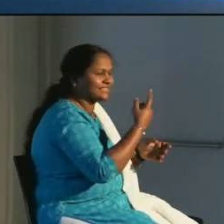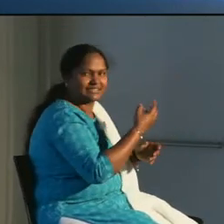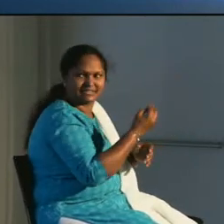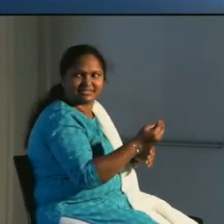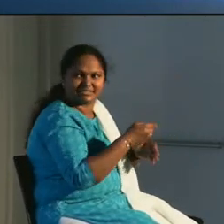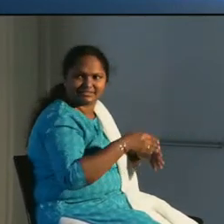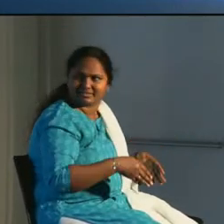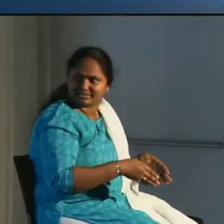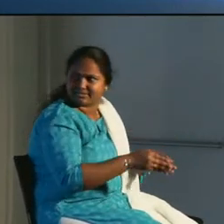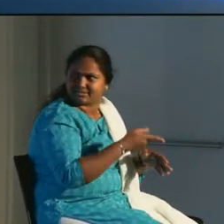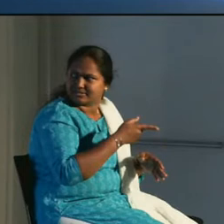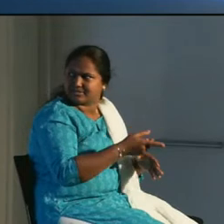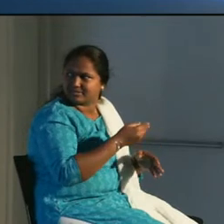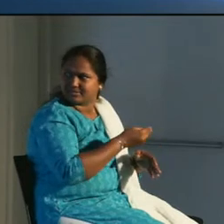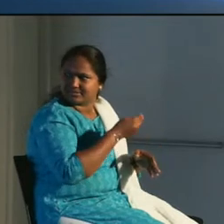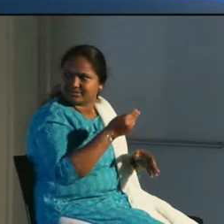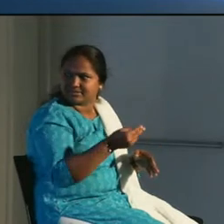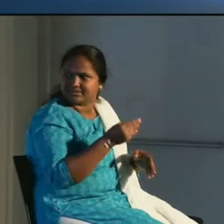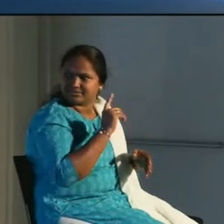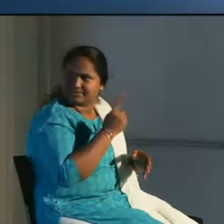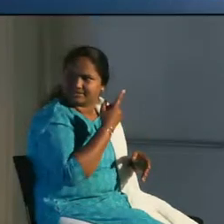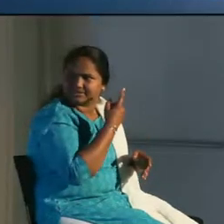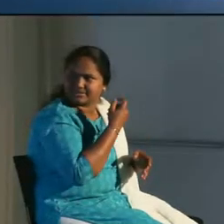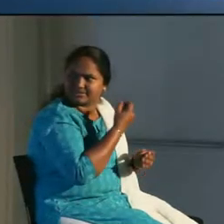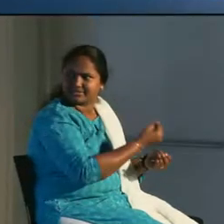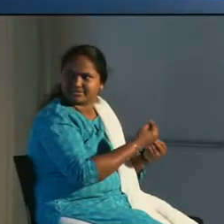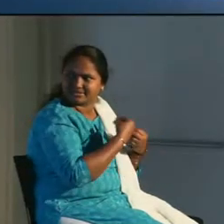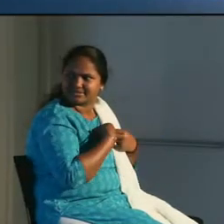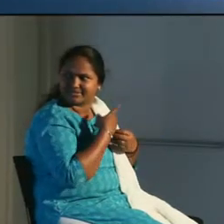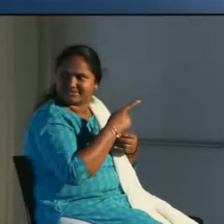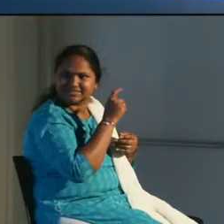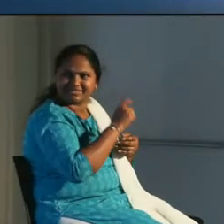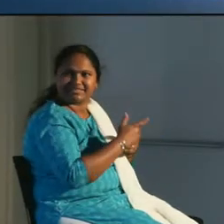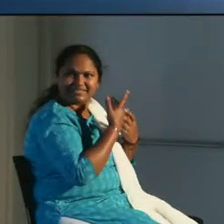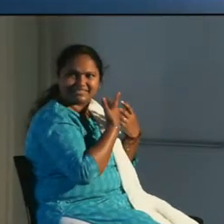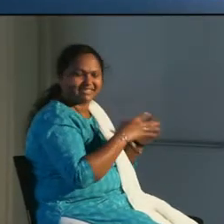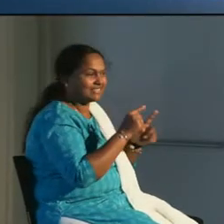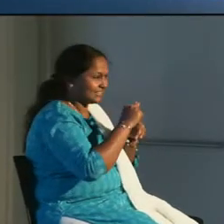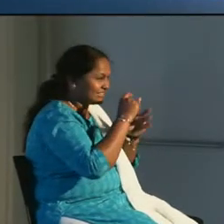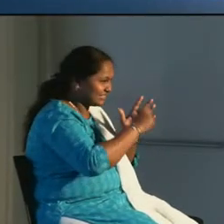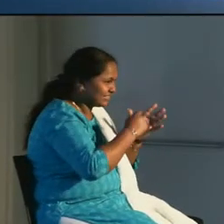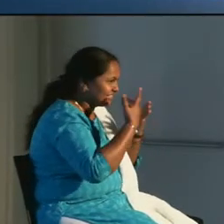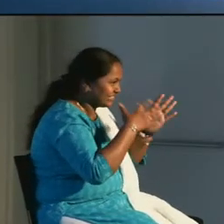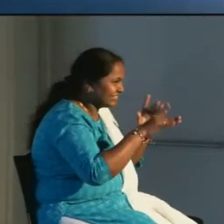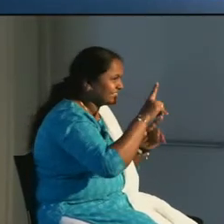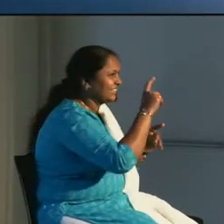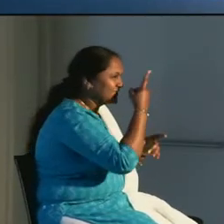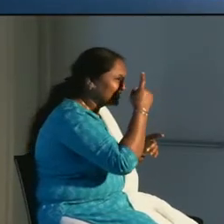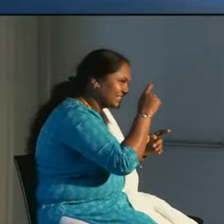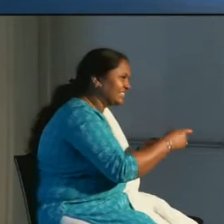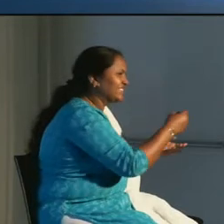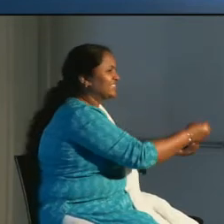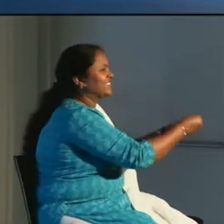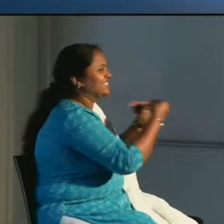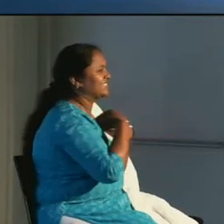the streets, right there. It was the first money I received from any project in Alapura. It was from these little